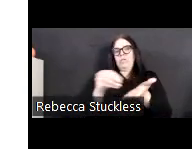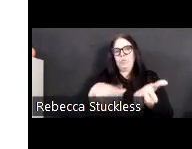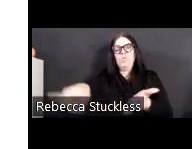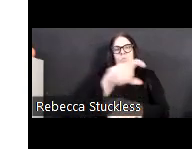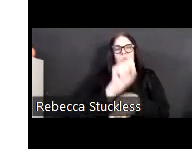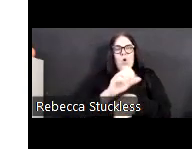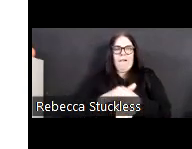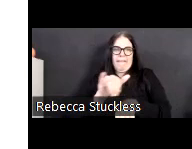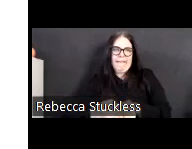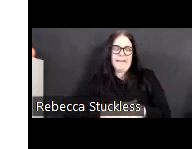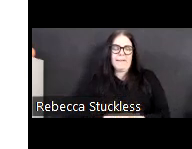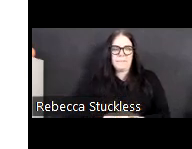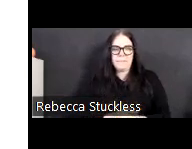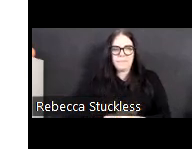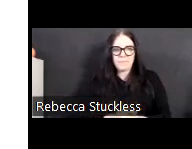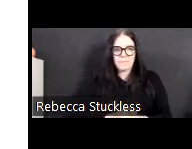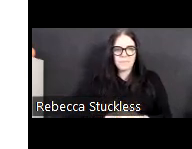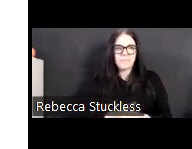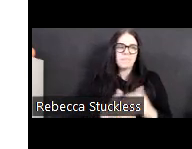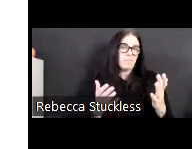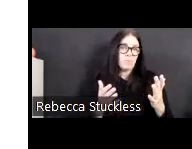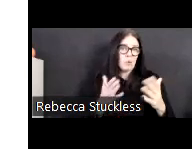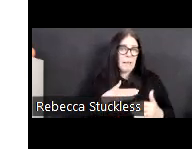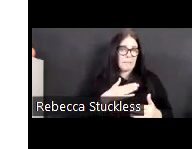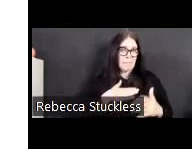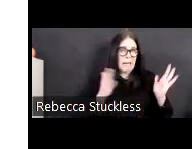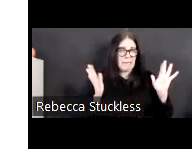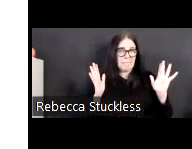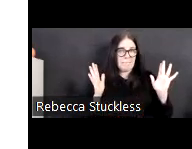that. So that's all I have.